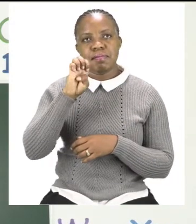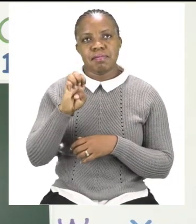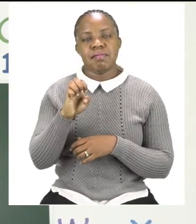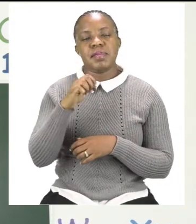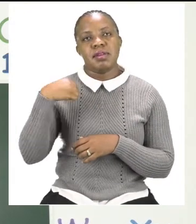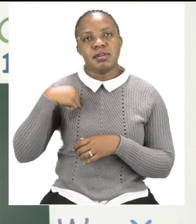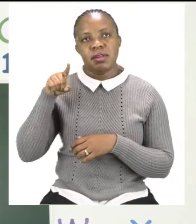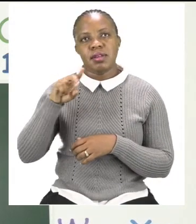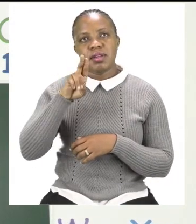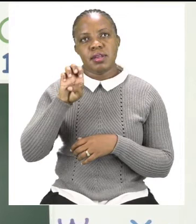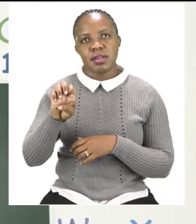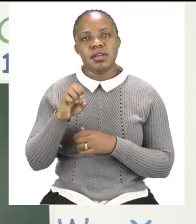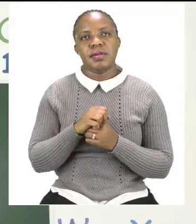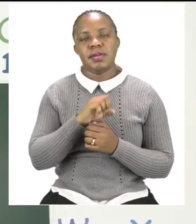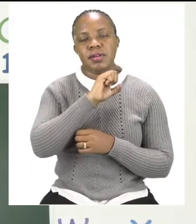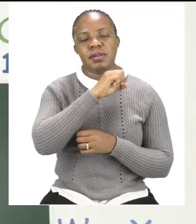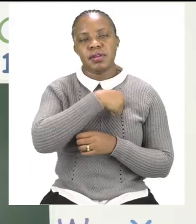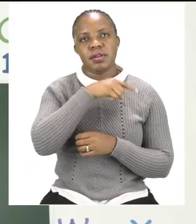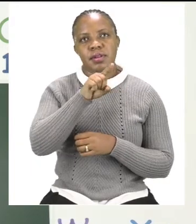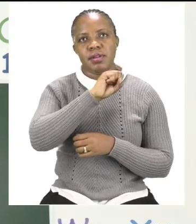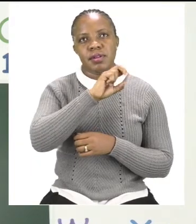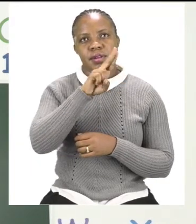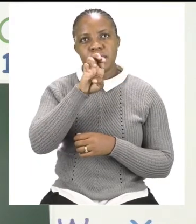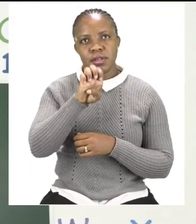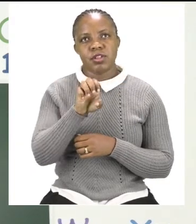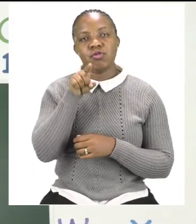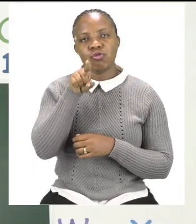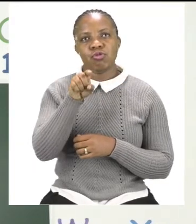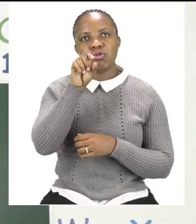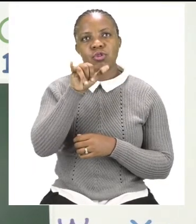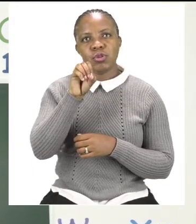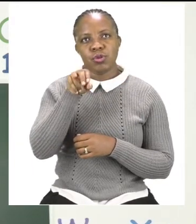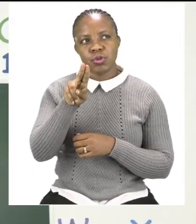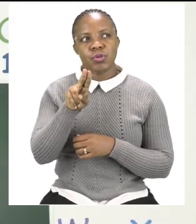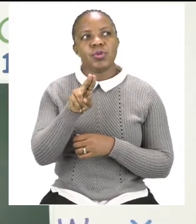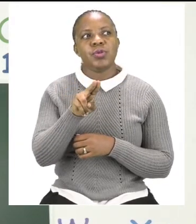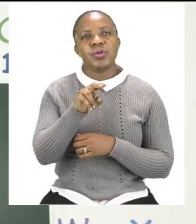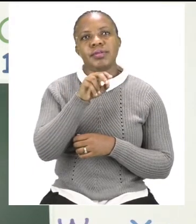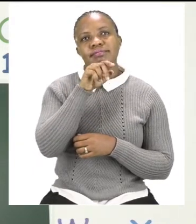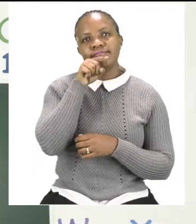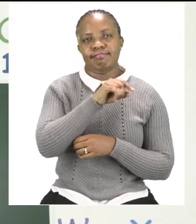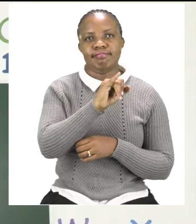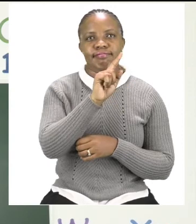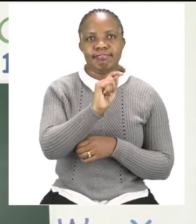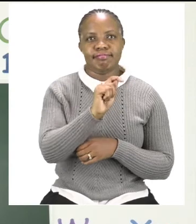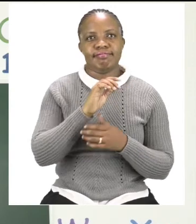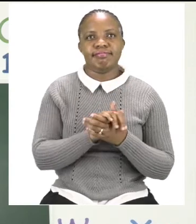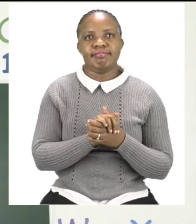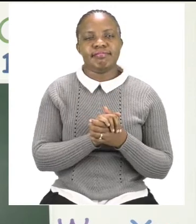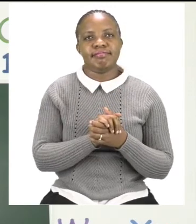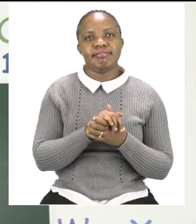she, you, and it. So now that we have a little hint about the